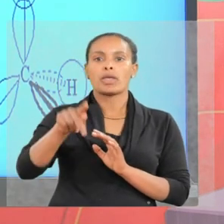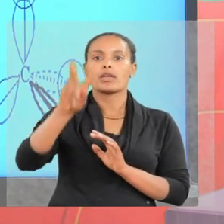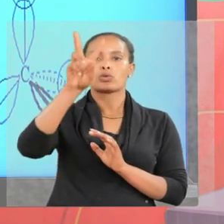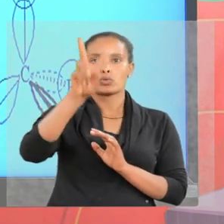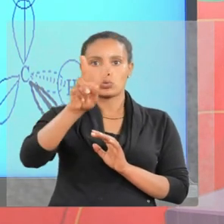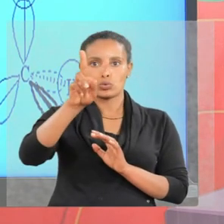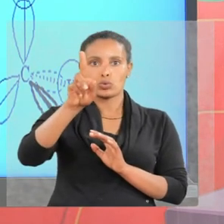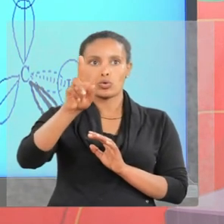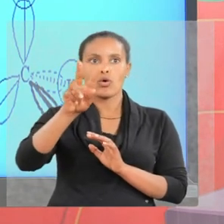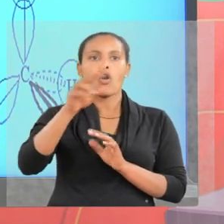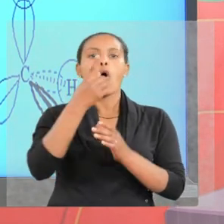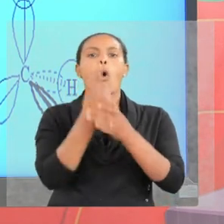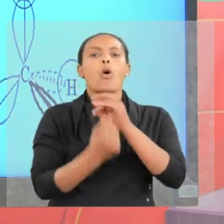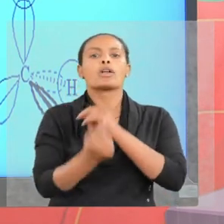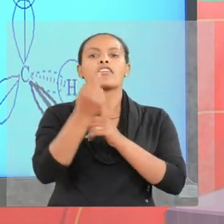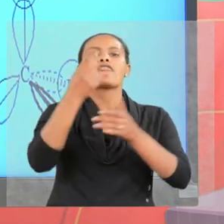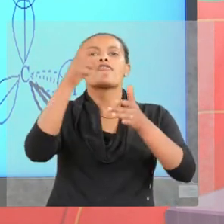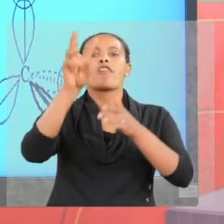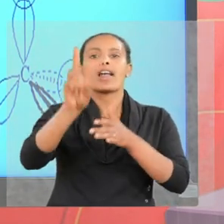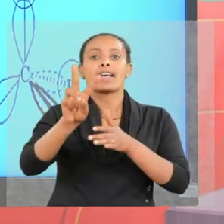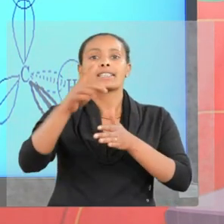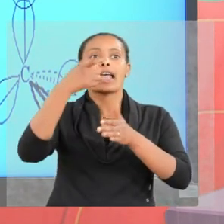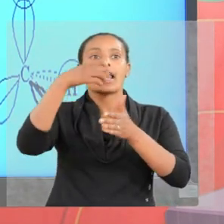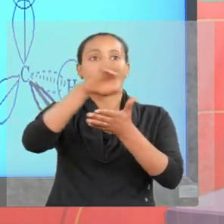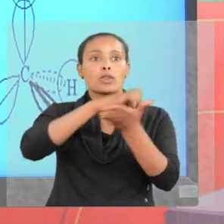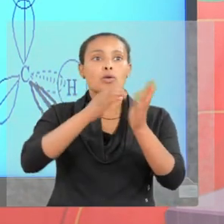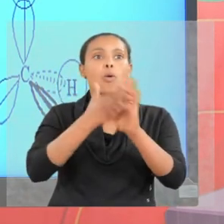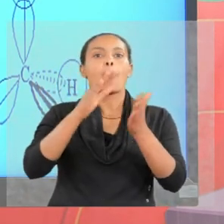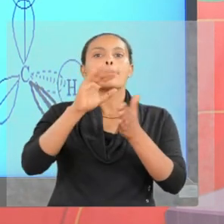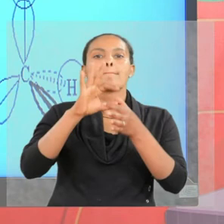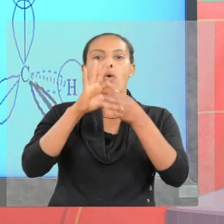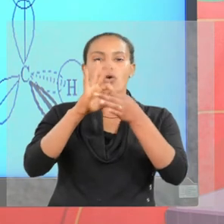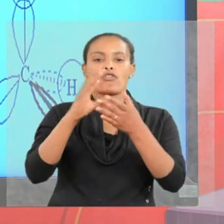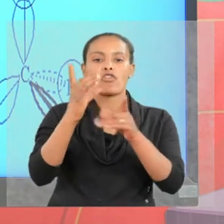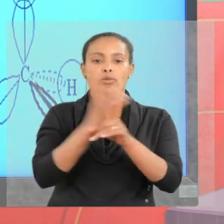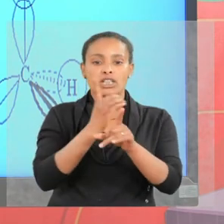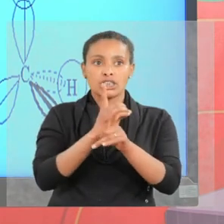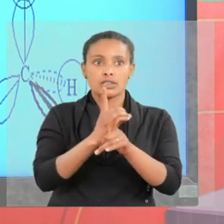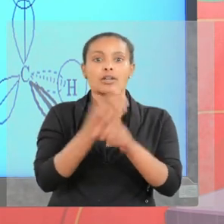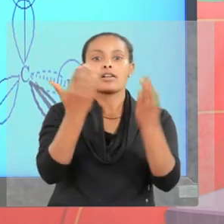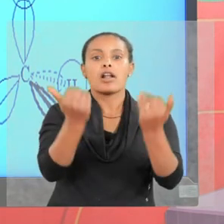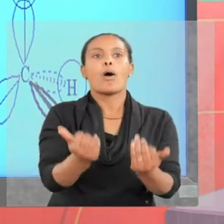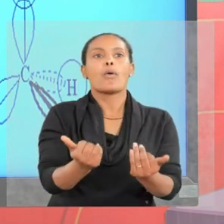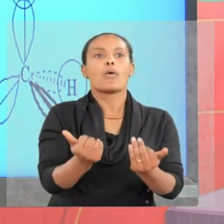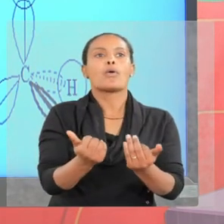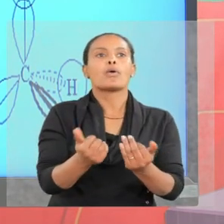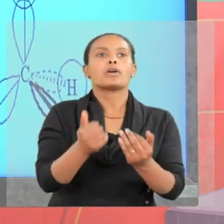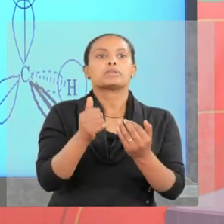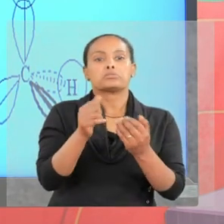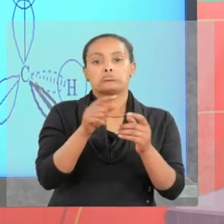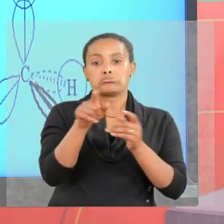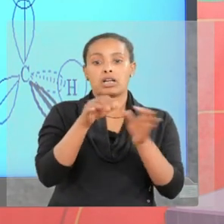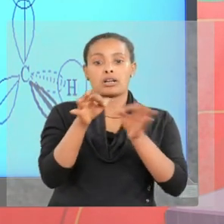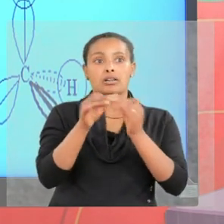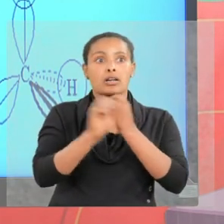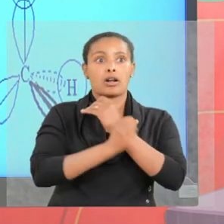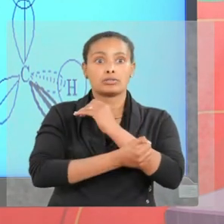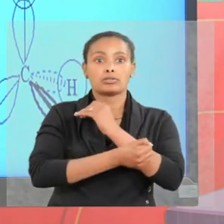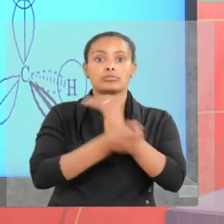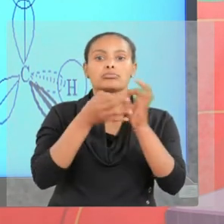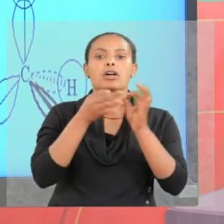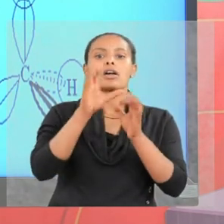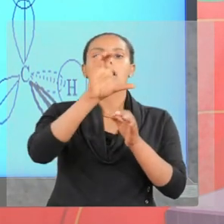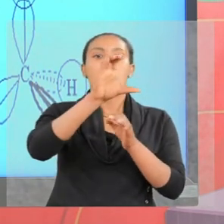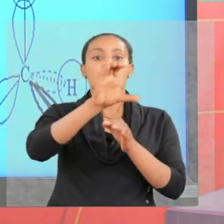2. Only valence electrons are involved in bond formation. Now, the ground state electronic configuration